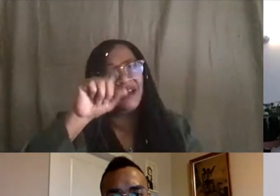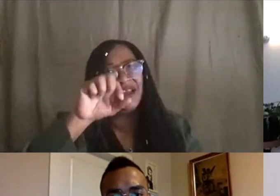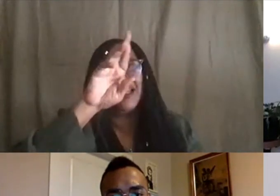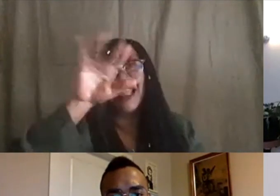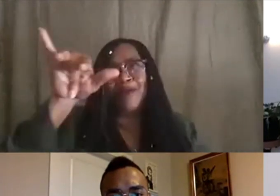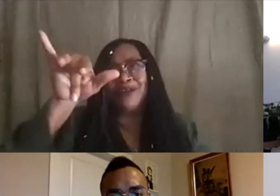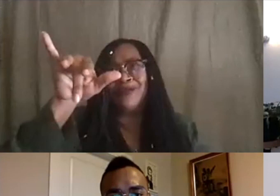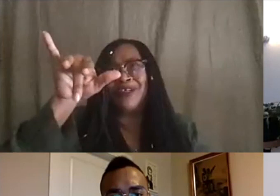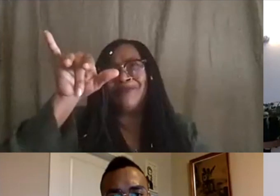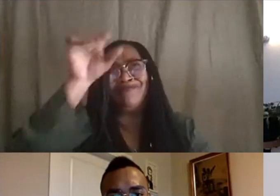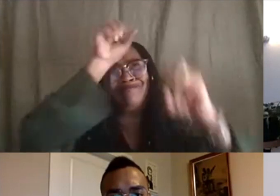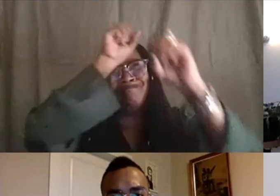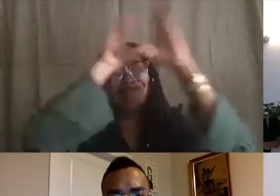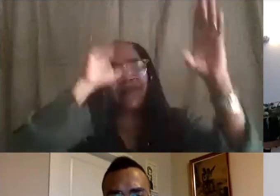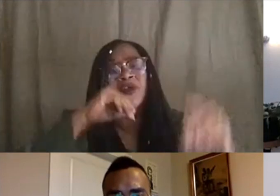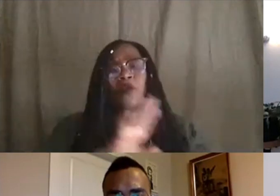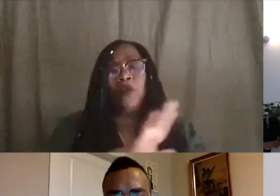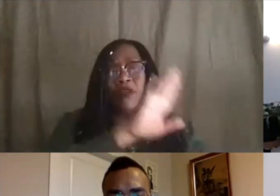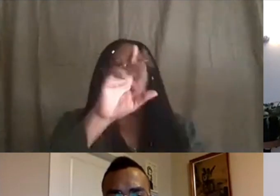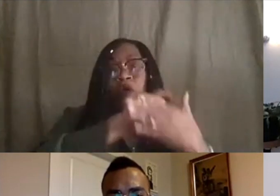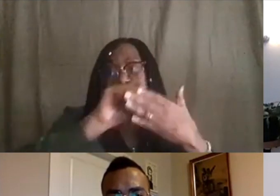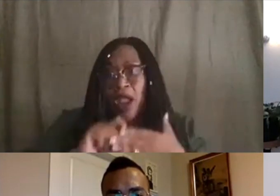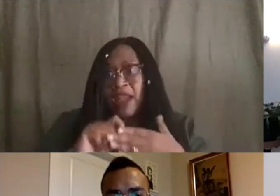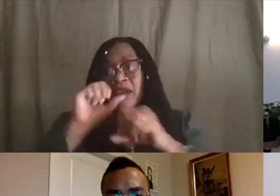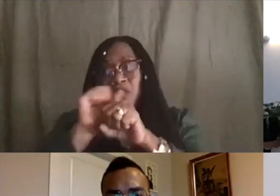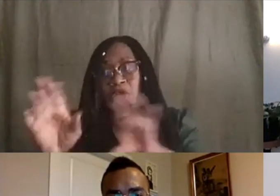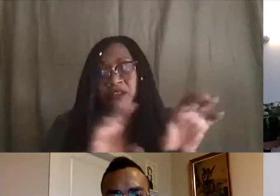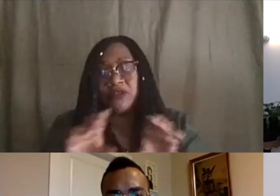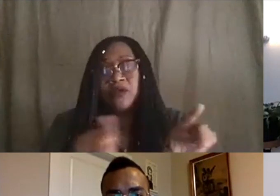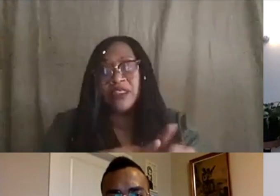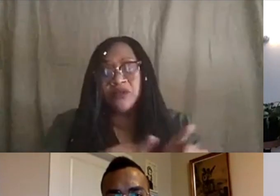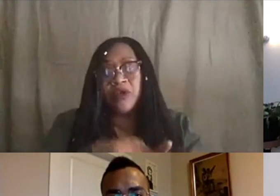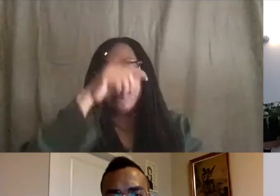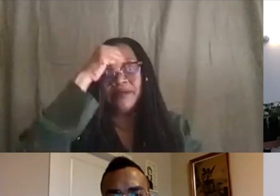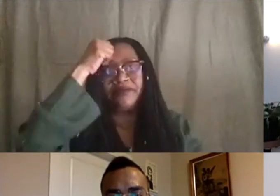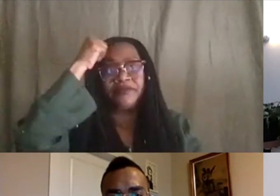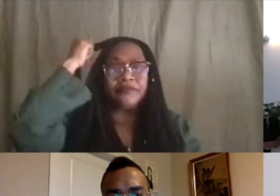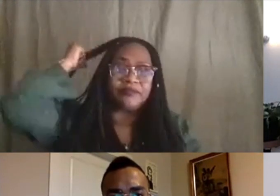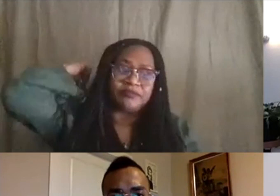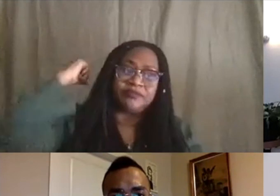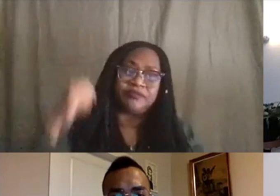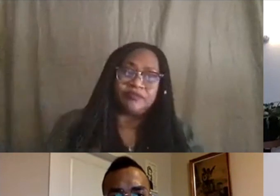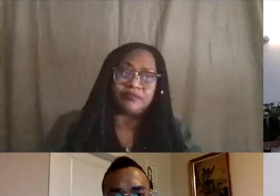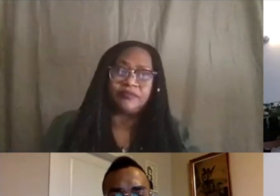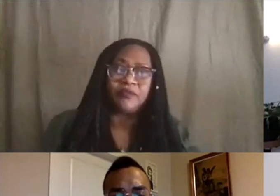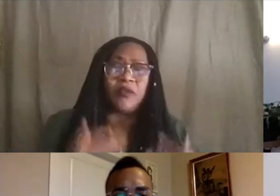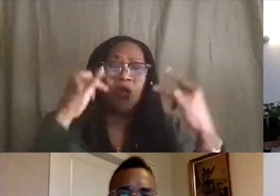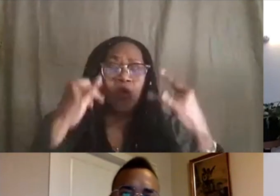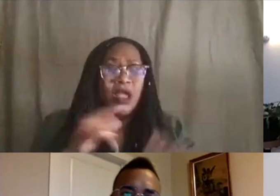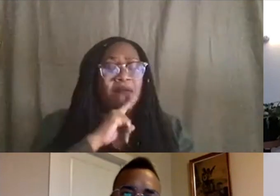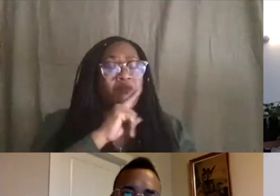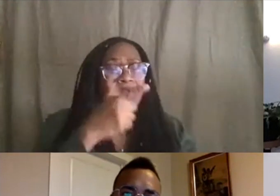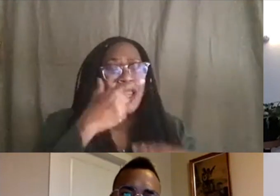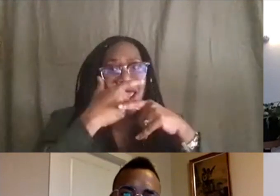with your work as well. I not to go too far off, but I really am interested